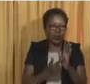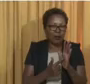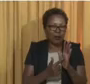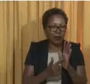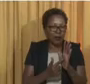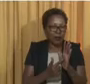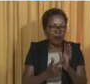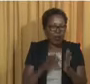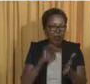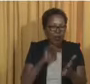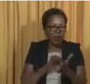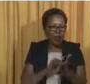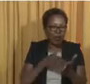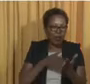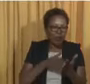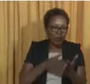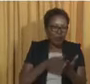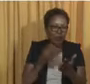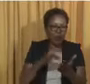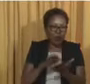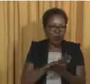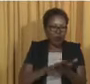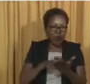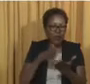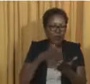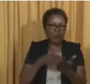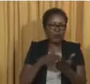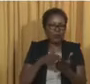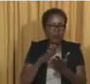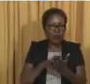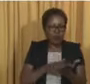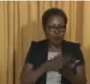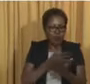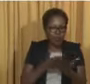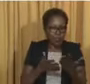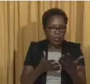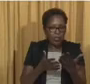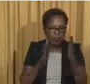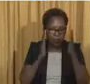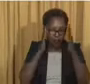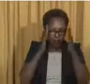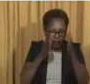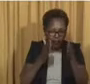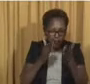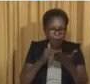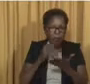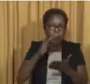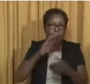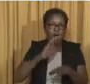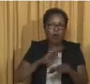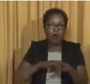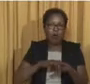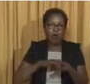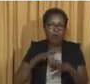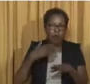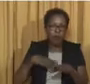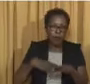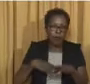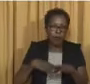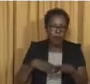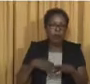of the basic structure doctrine depends very much on the context. The most important contextual